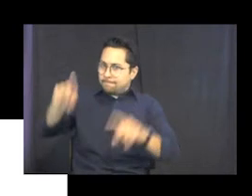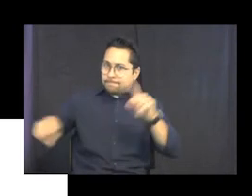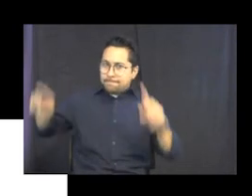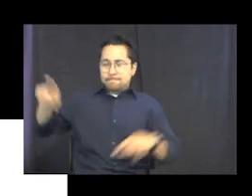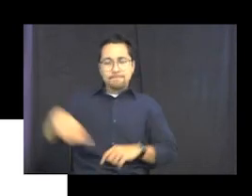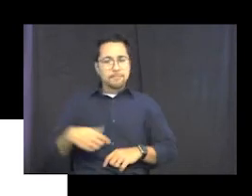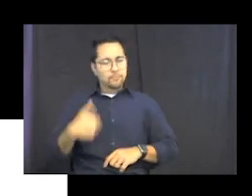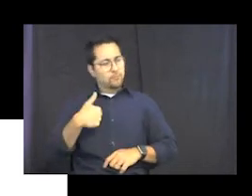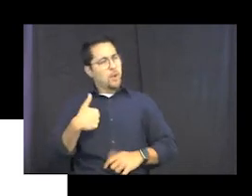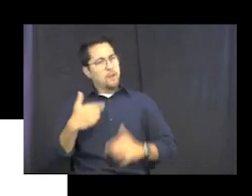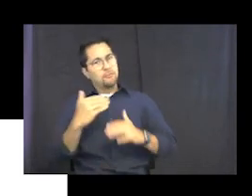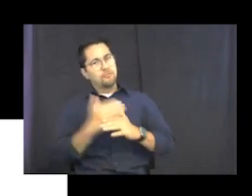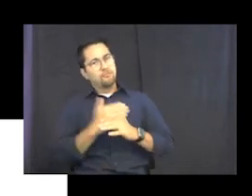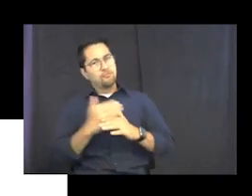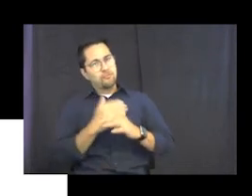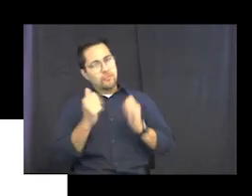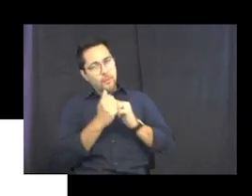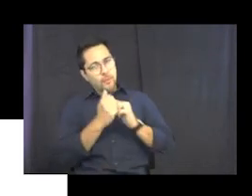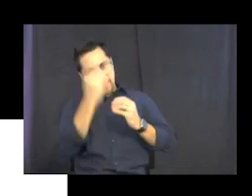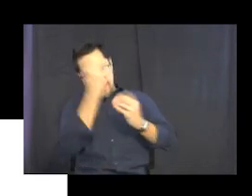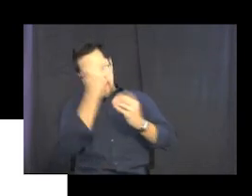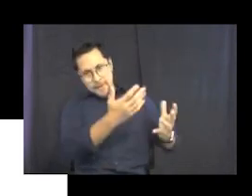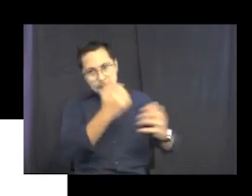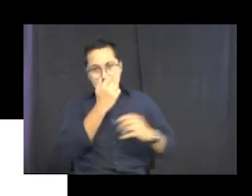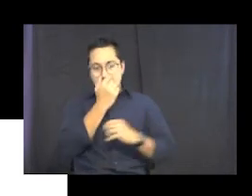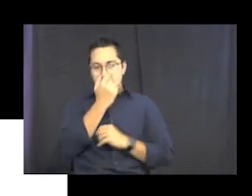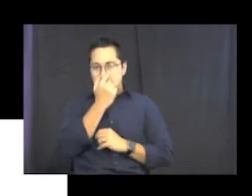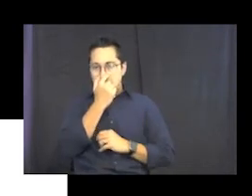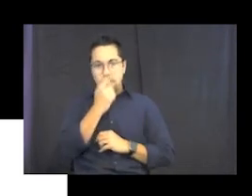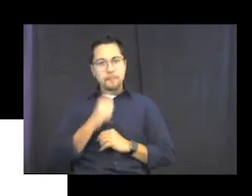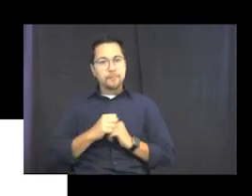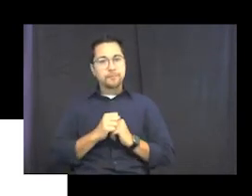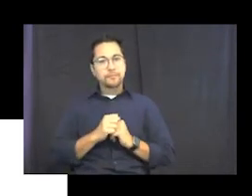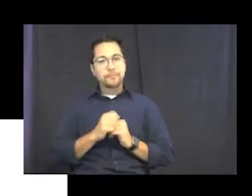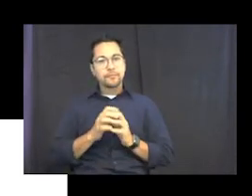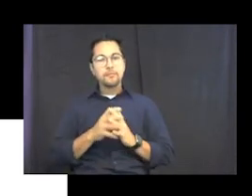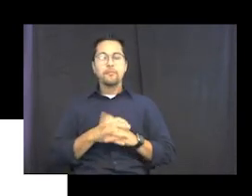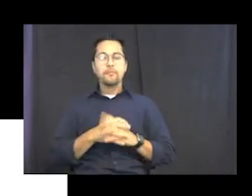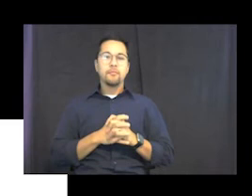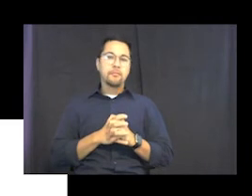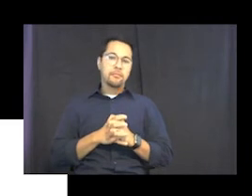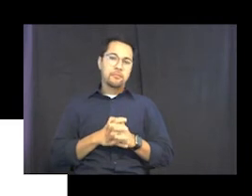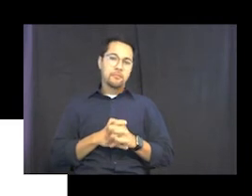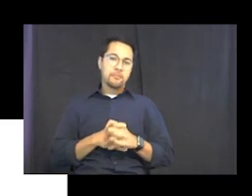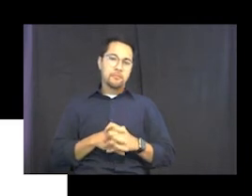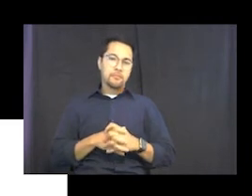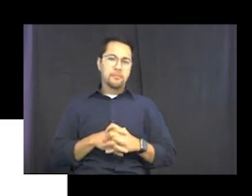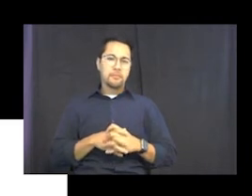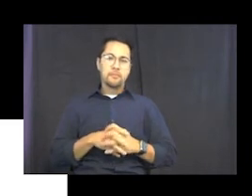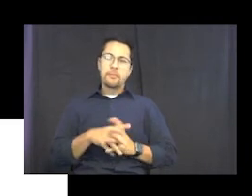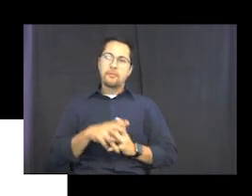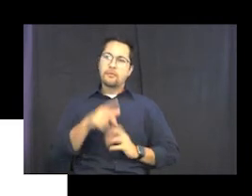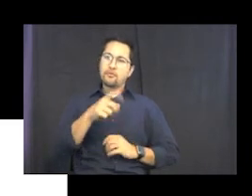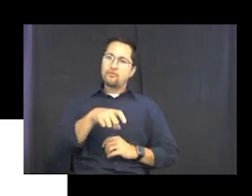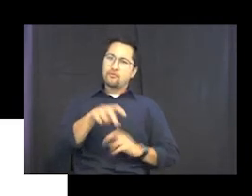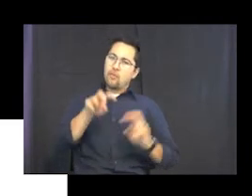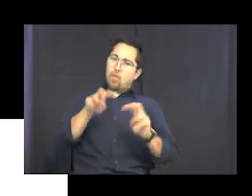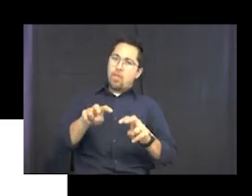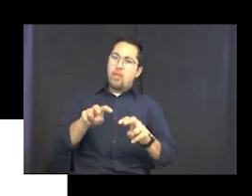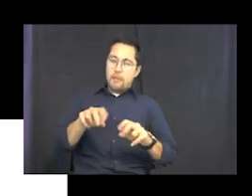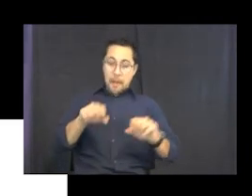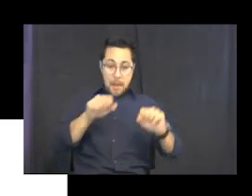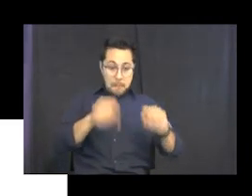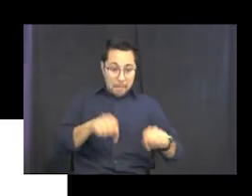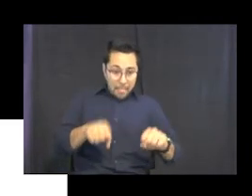share with them of how to look at the abilities and the